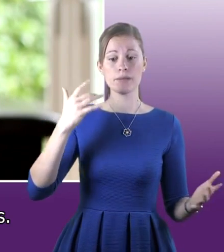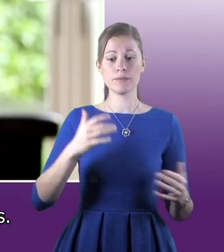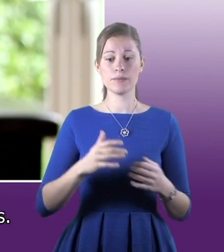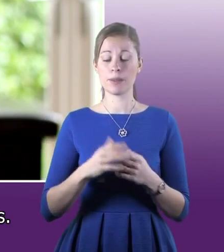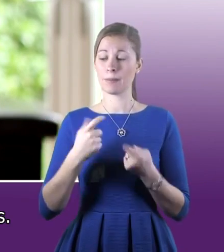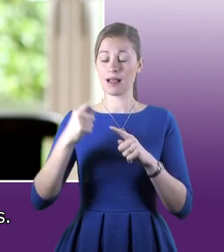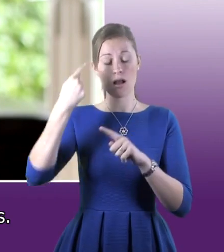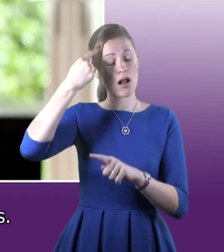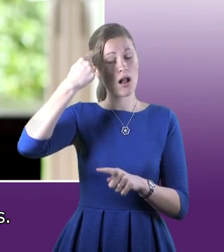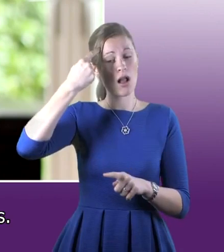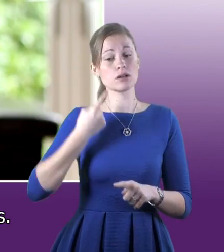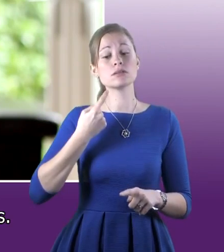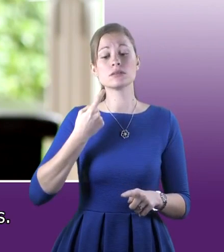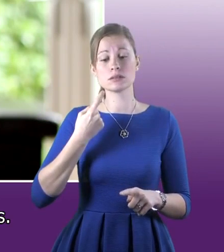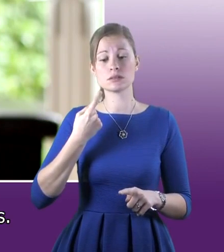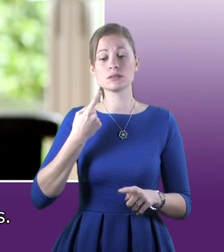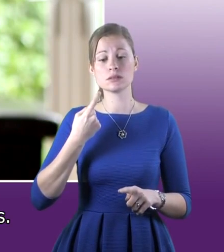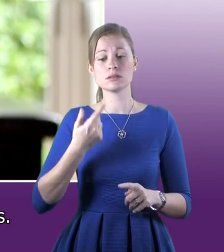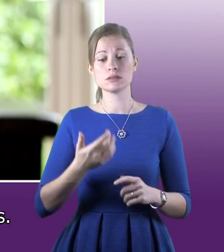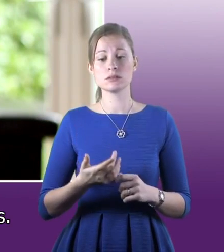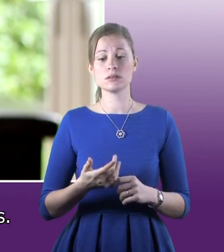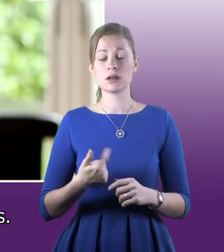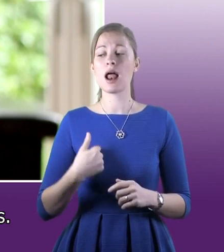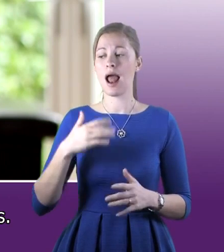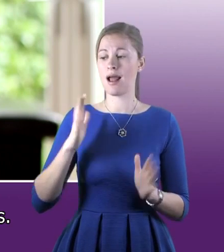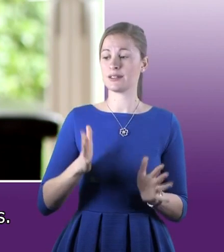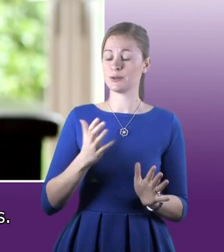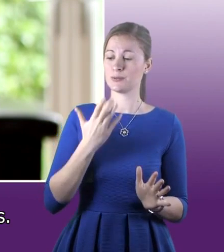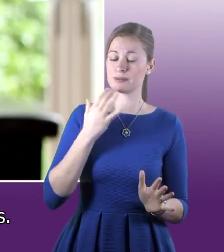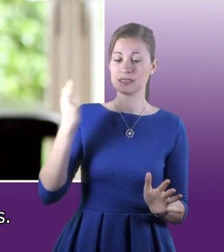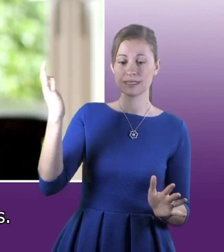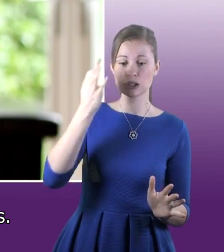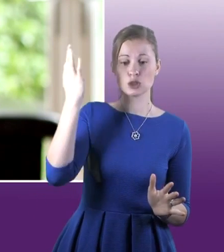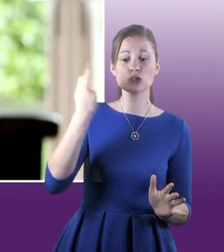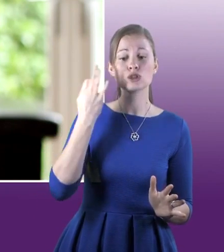It had cut my head open, and I needed stitches.